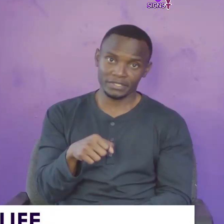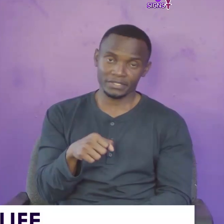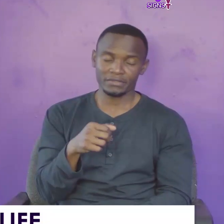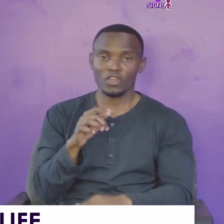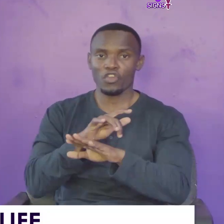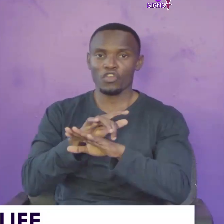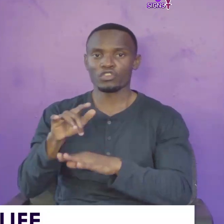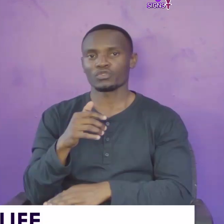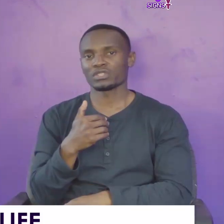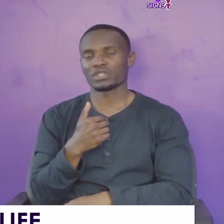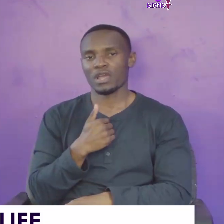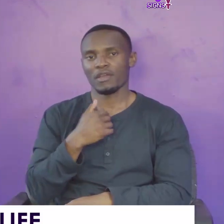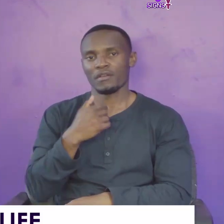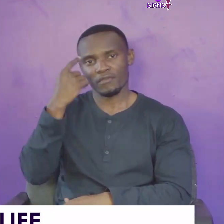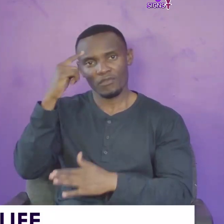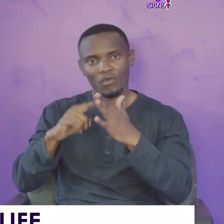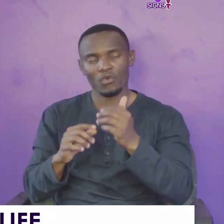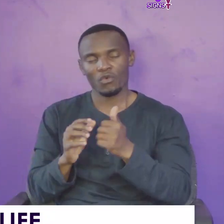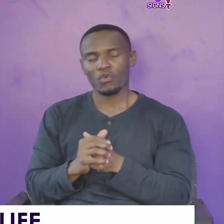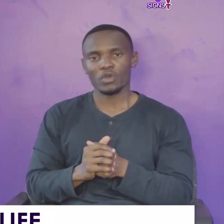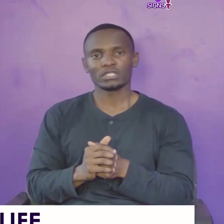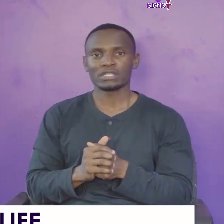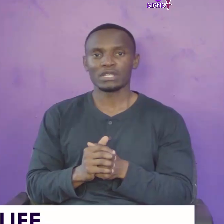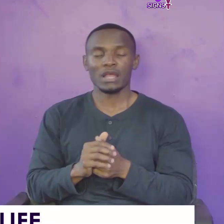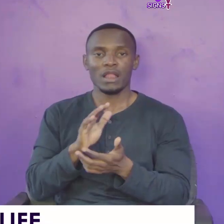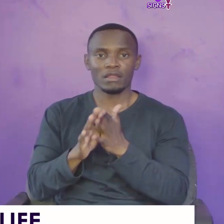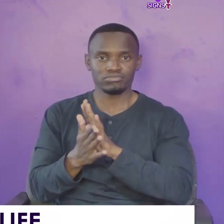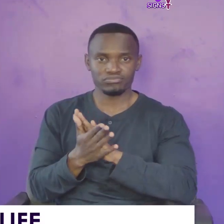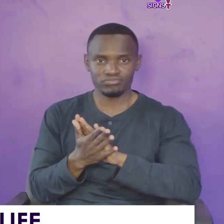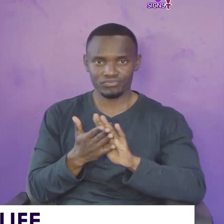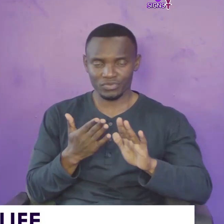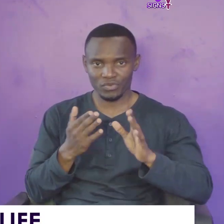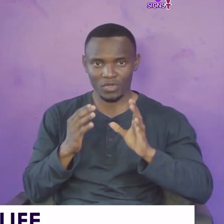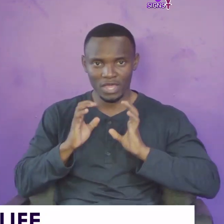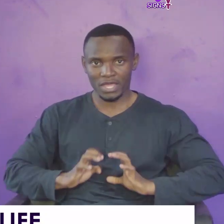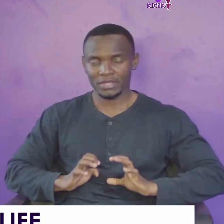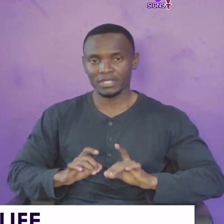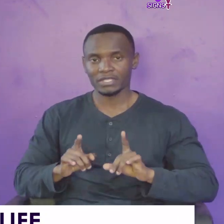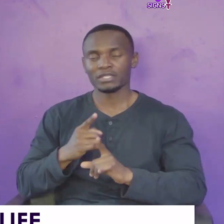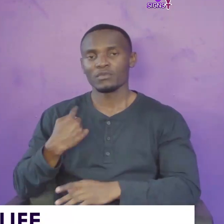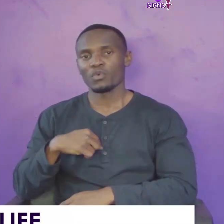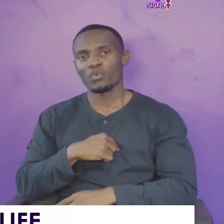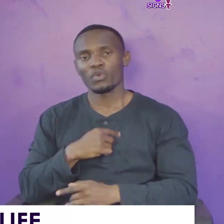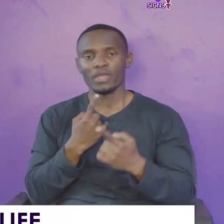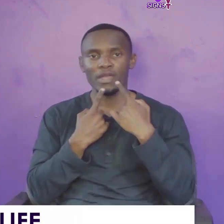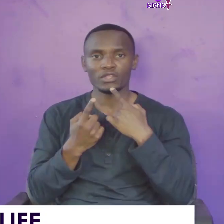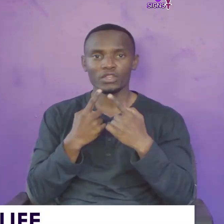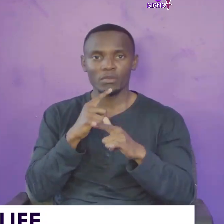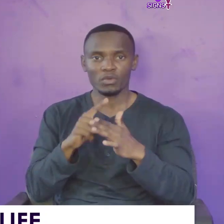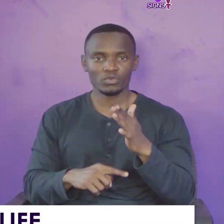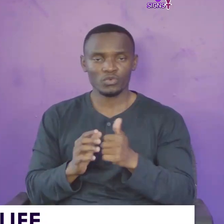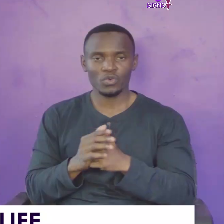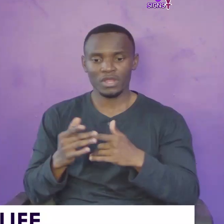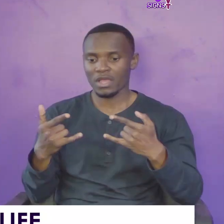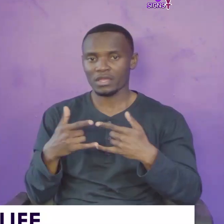of lapses of ethics, and that means we are talking about gaps where ethics is not embraced or